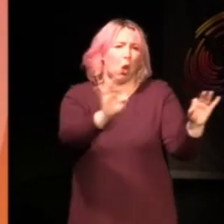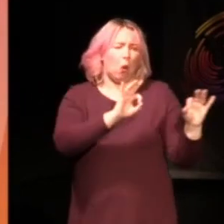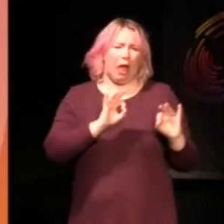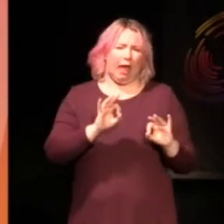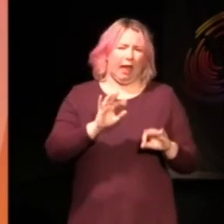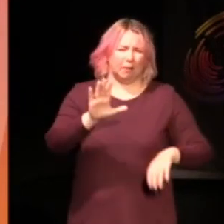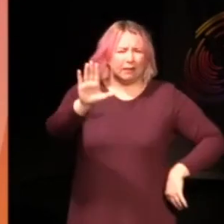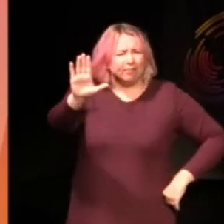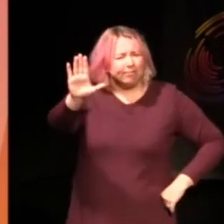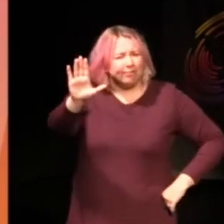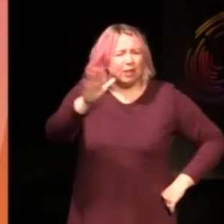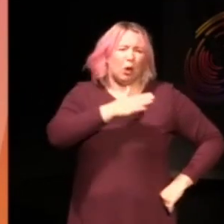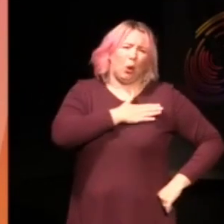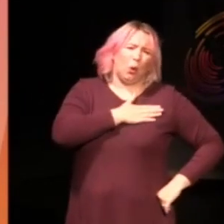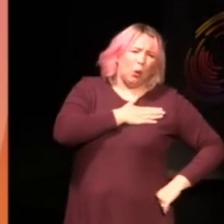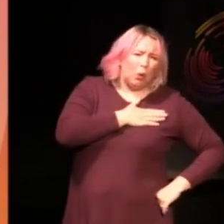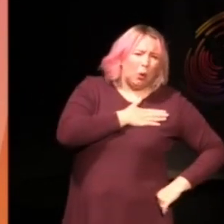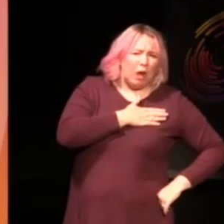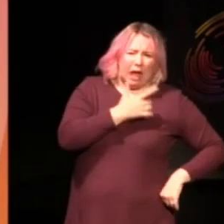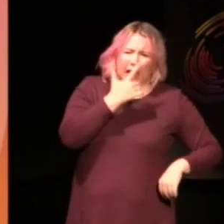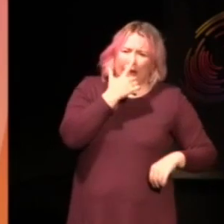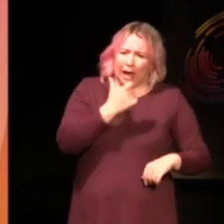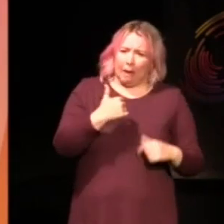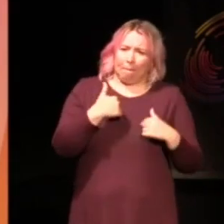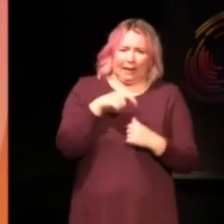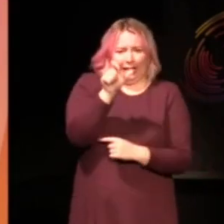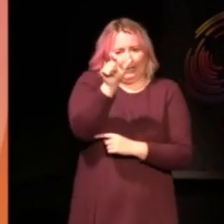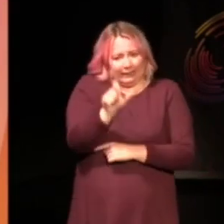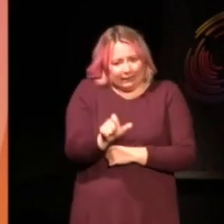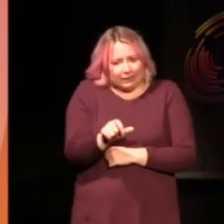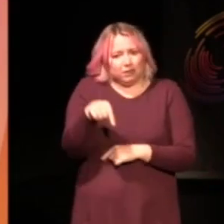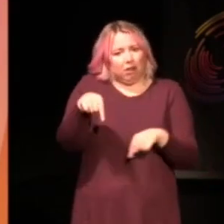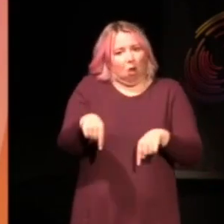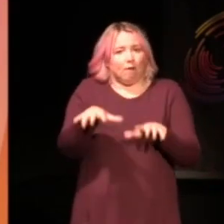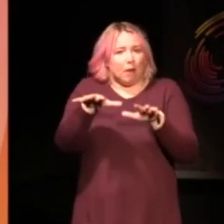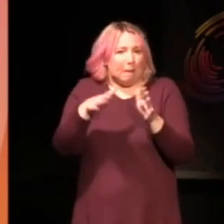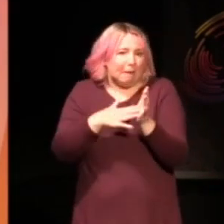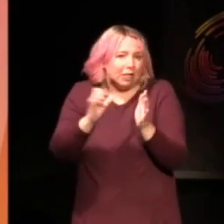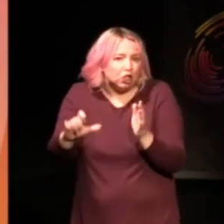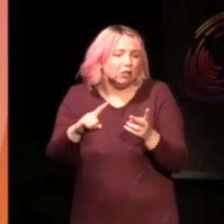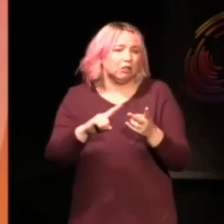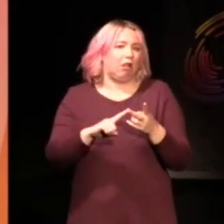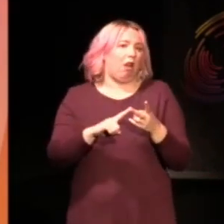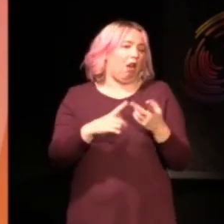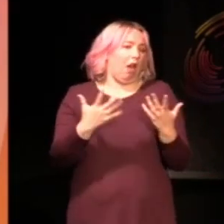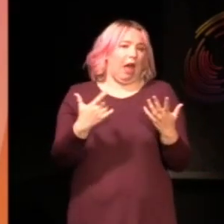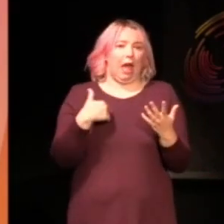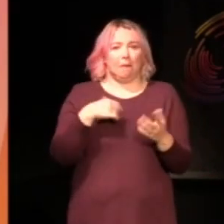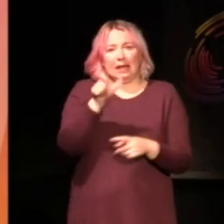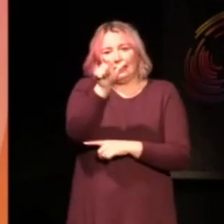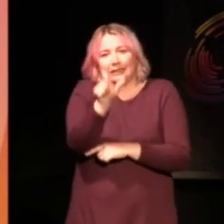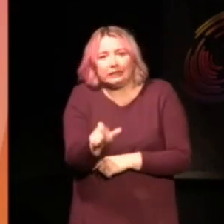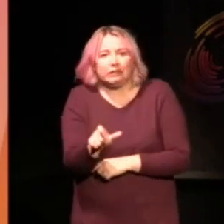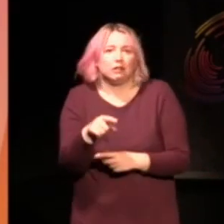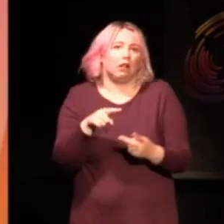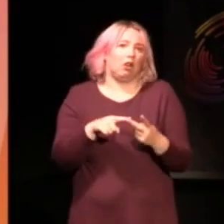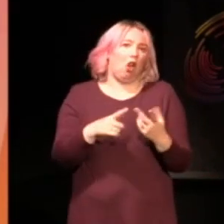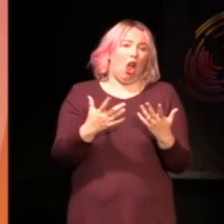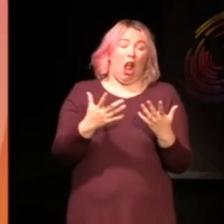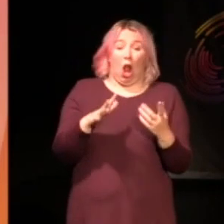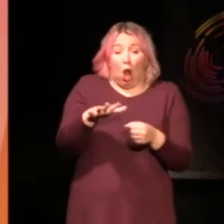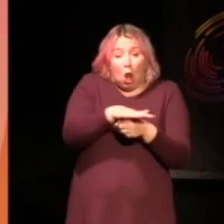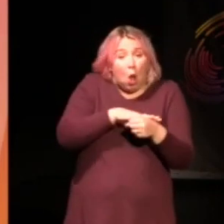heart. I mean, why can't we be a citizen of Manchester, of this country, of this, continent? So local,